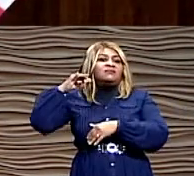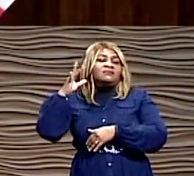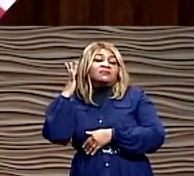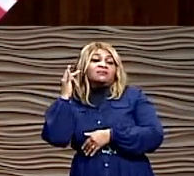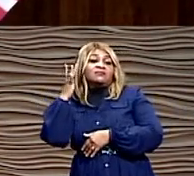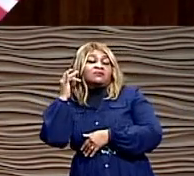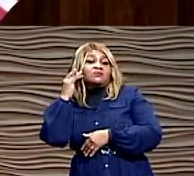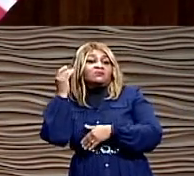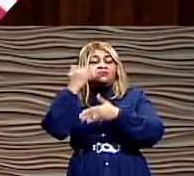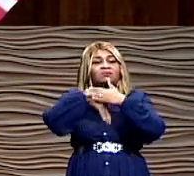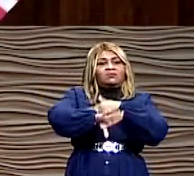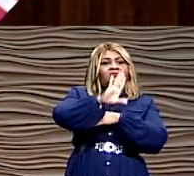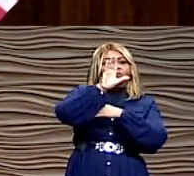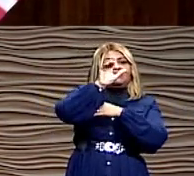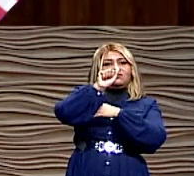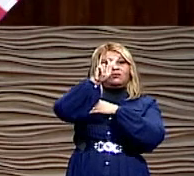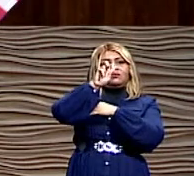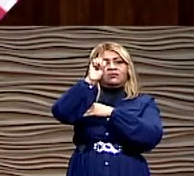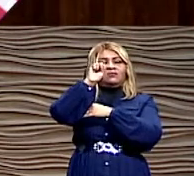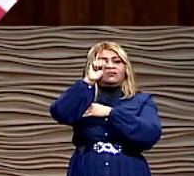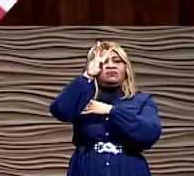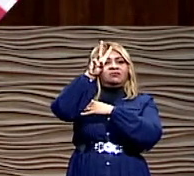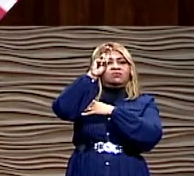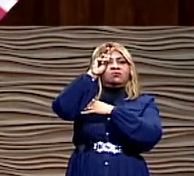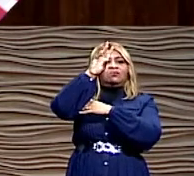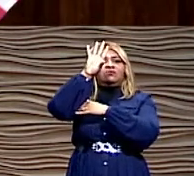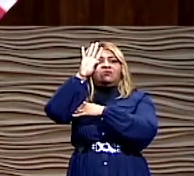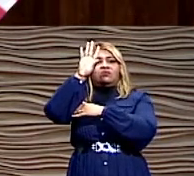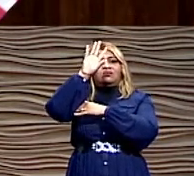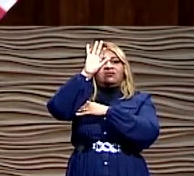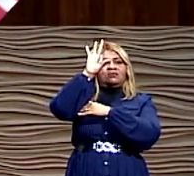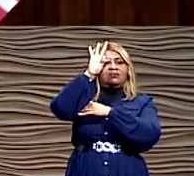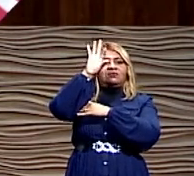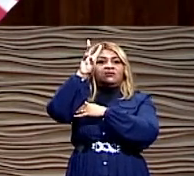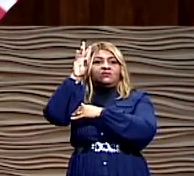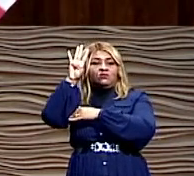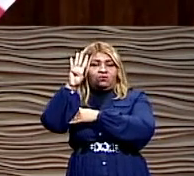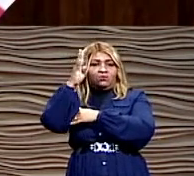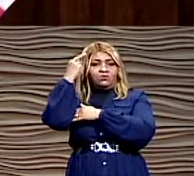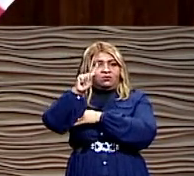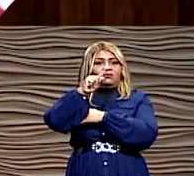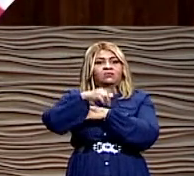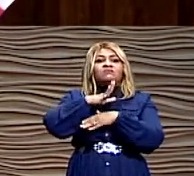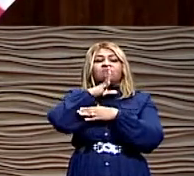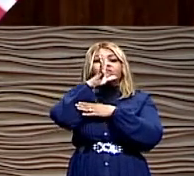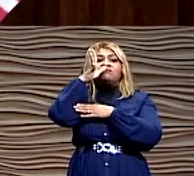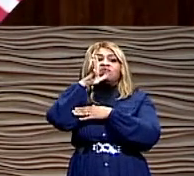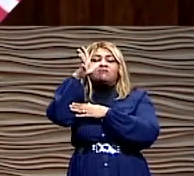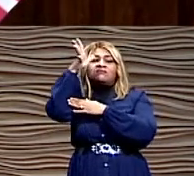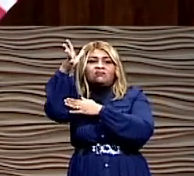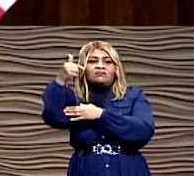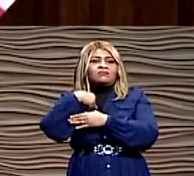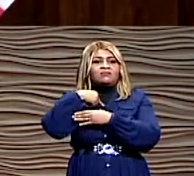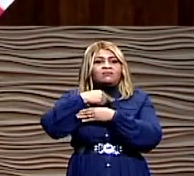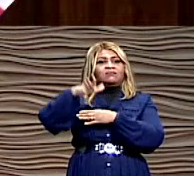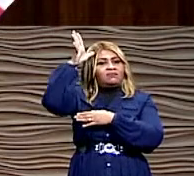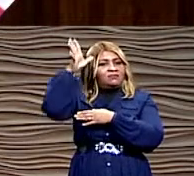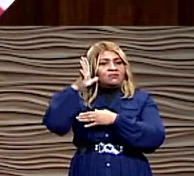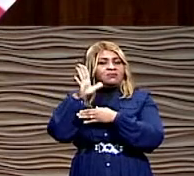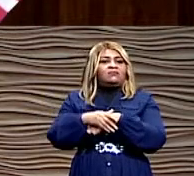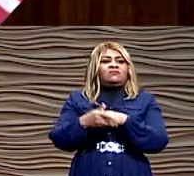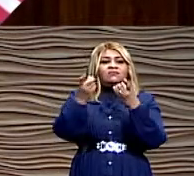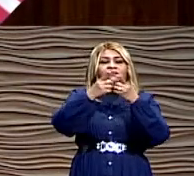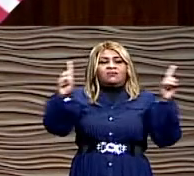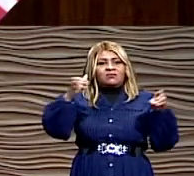I was born in October of 1964 to immigrant parents. My parents divorced, and me and my sister were raised by our